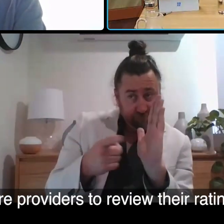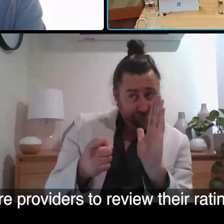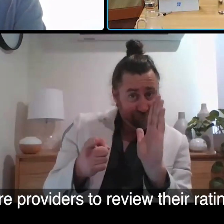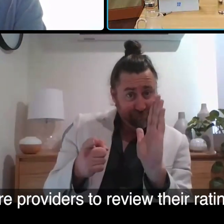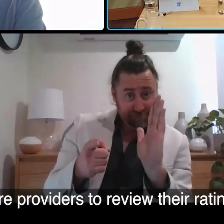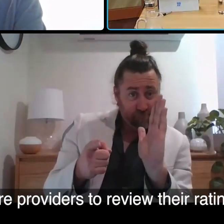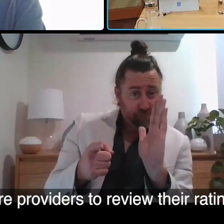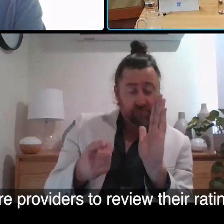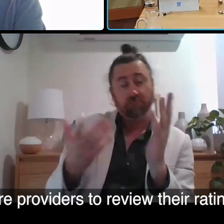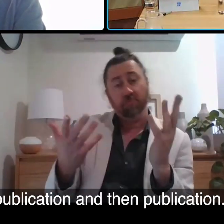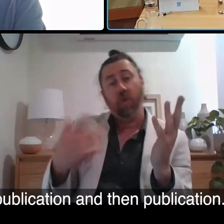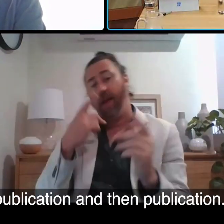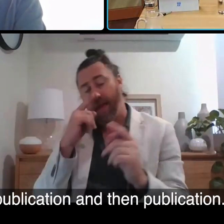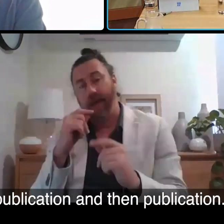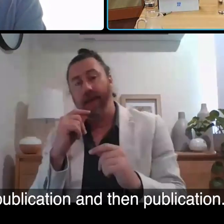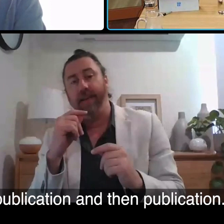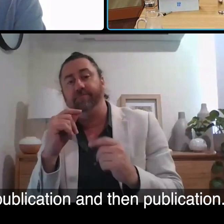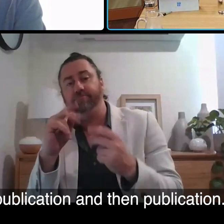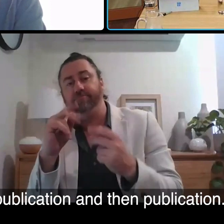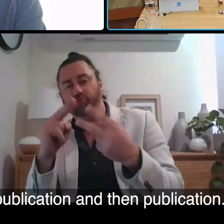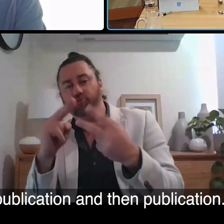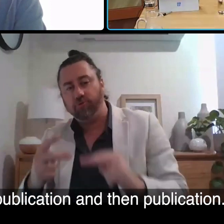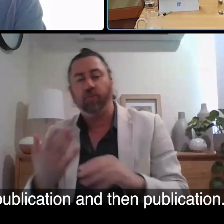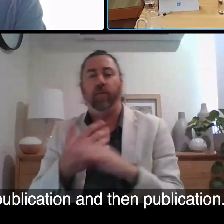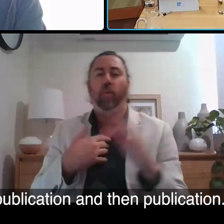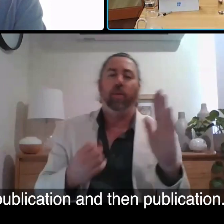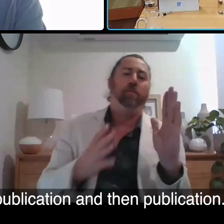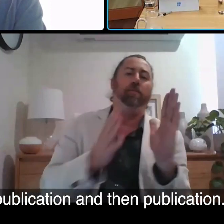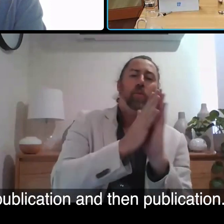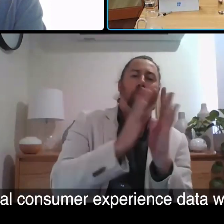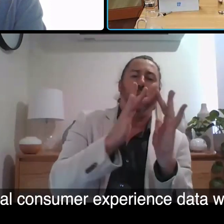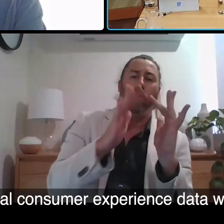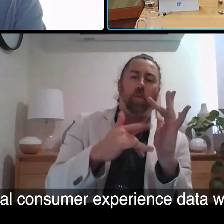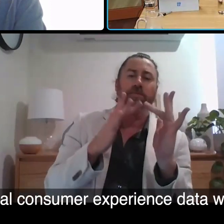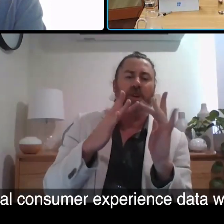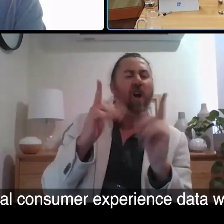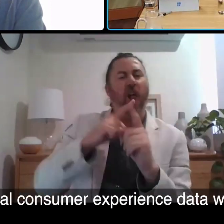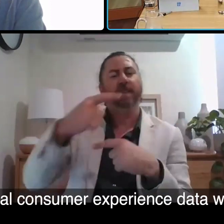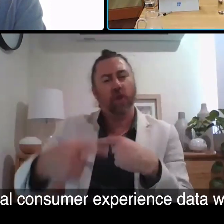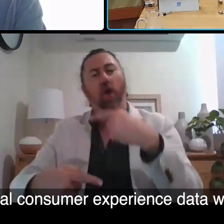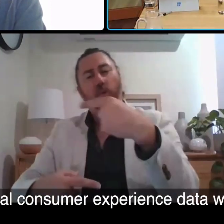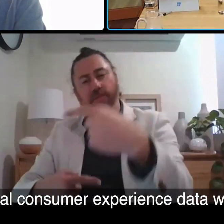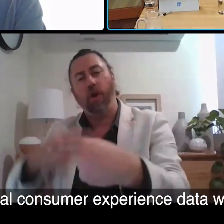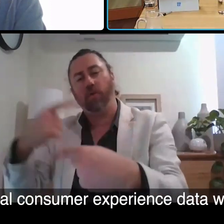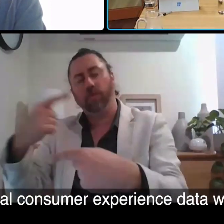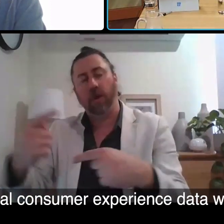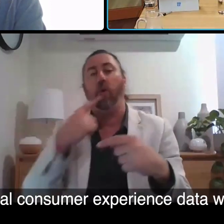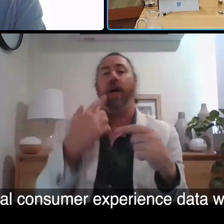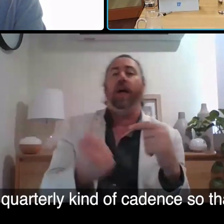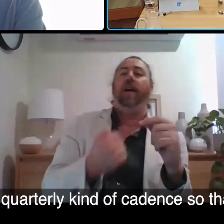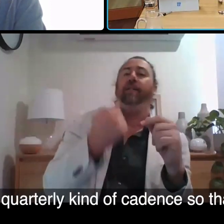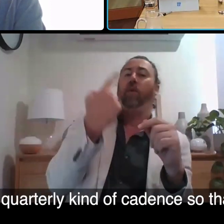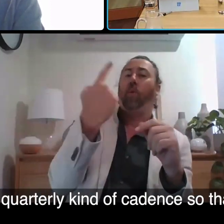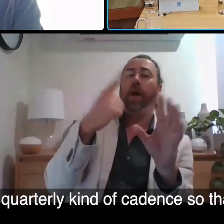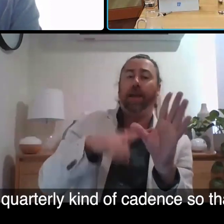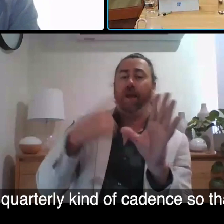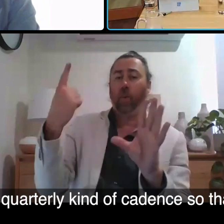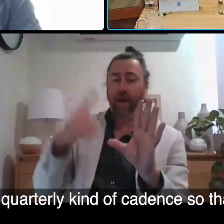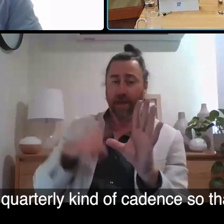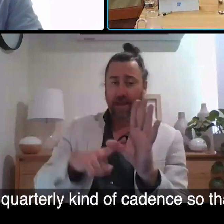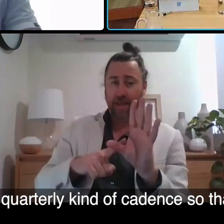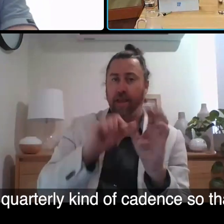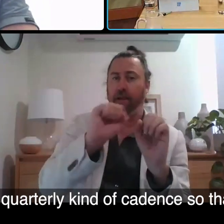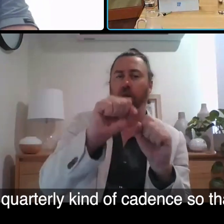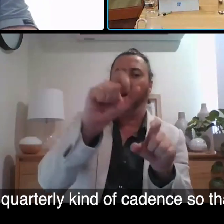to review their ratings prior to publication, and then publication. The annual consumer experience data will fit in with this